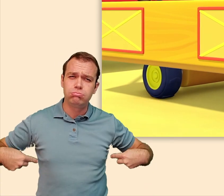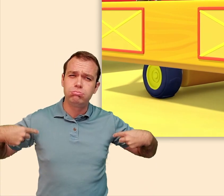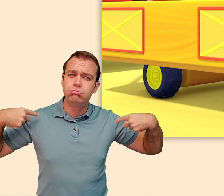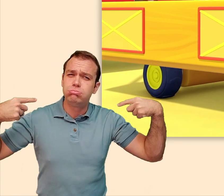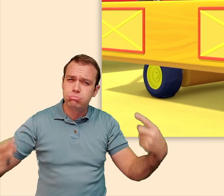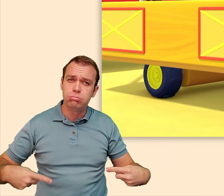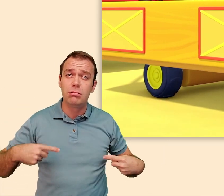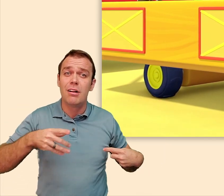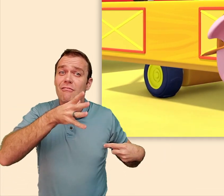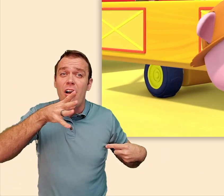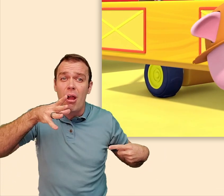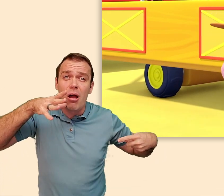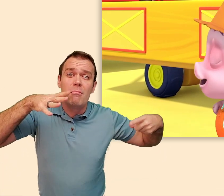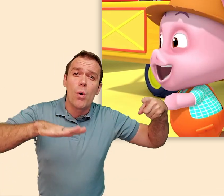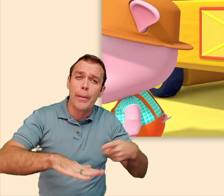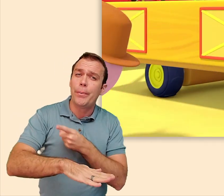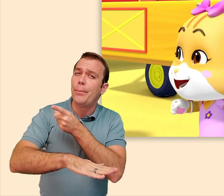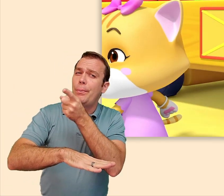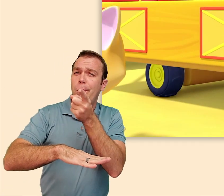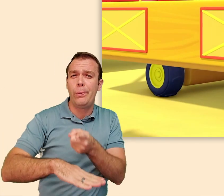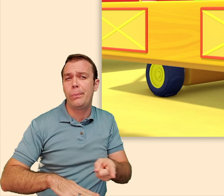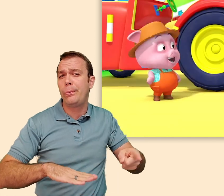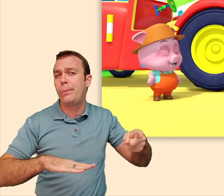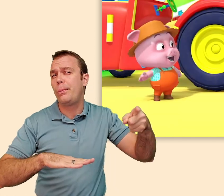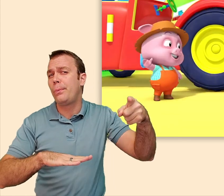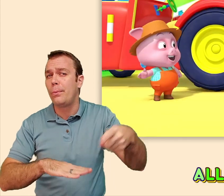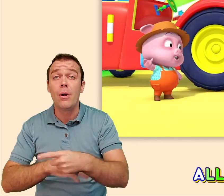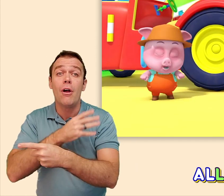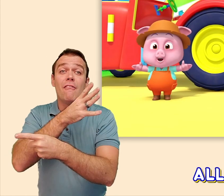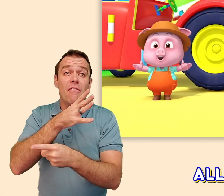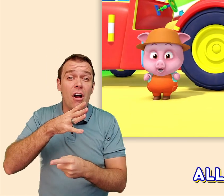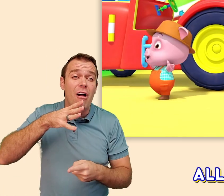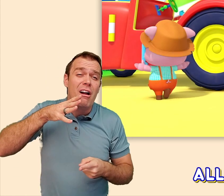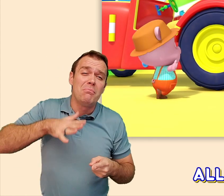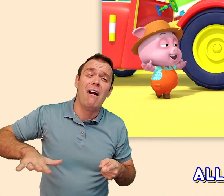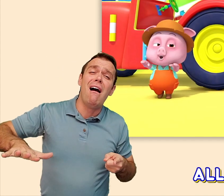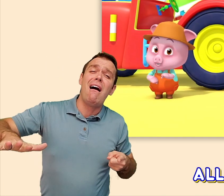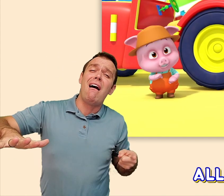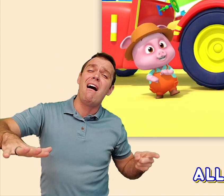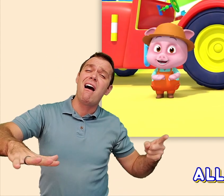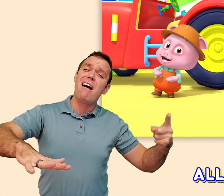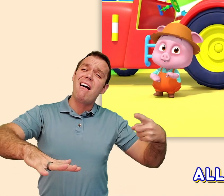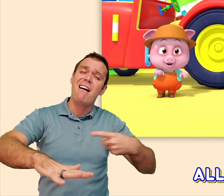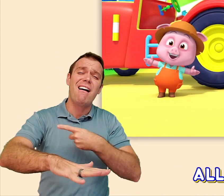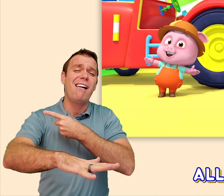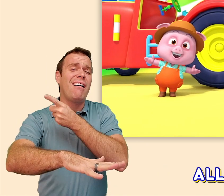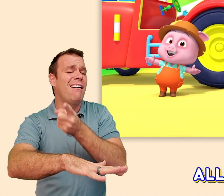go round and round, all around the farm, all around